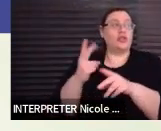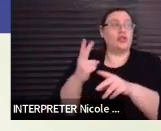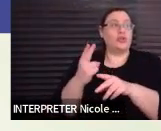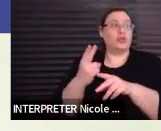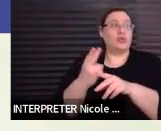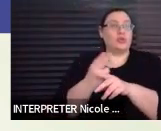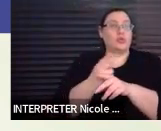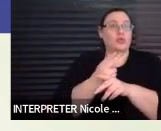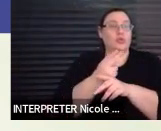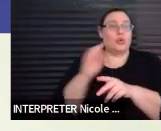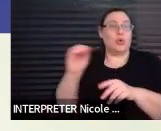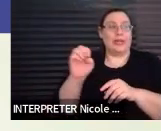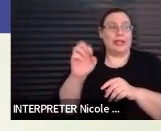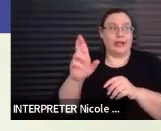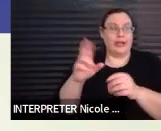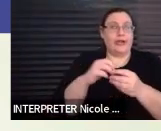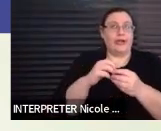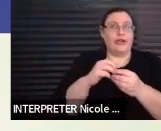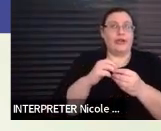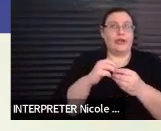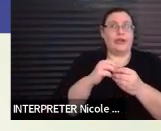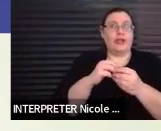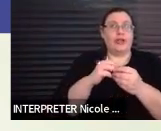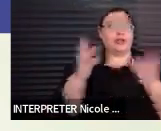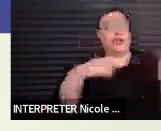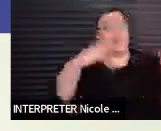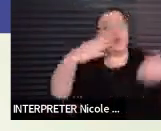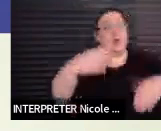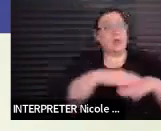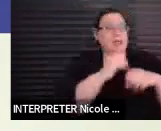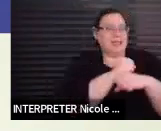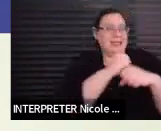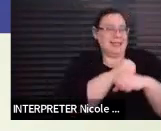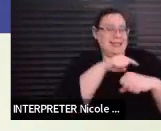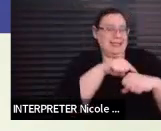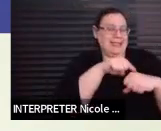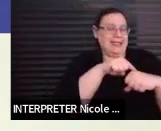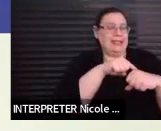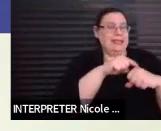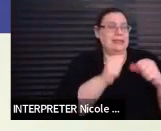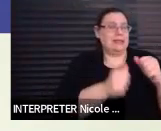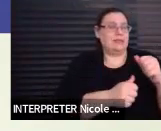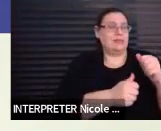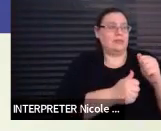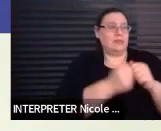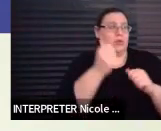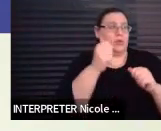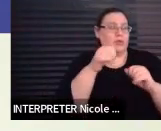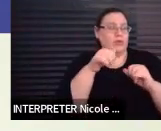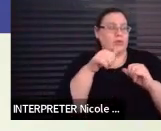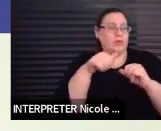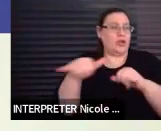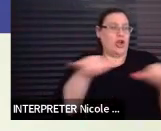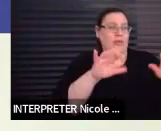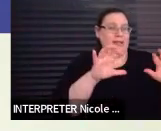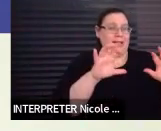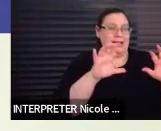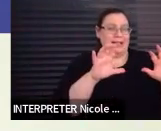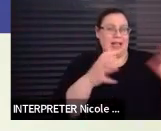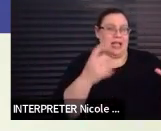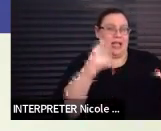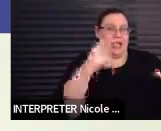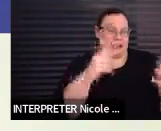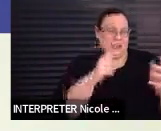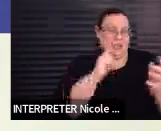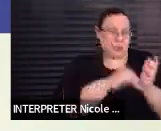the OER. I mean, I focus on statistics, which is the most common class we're teaching these days.